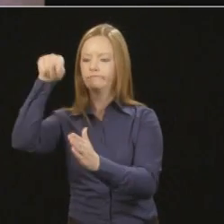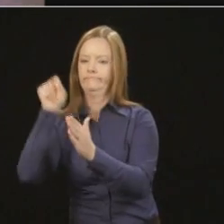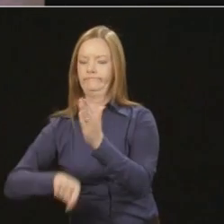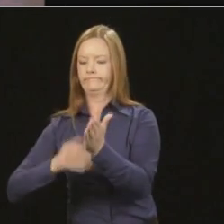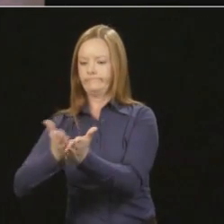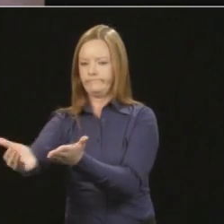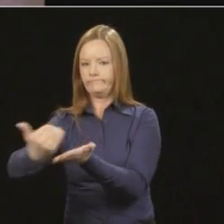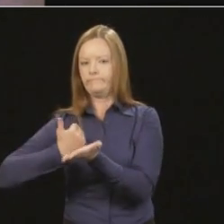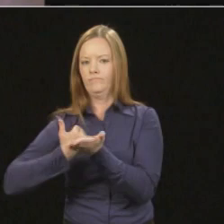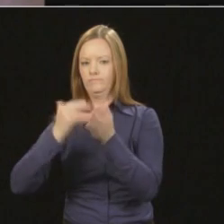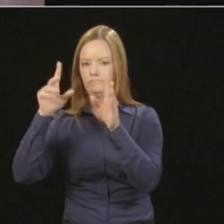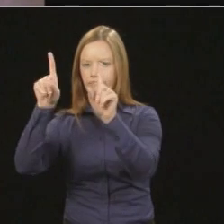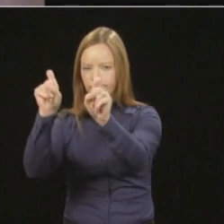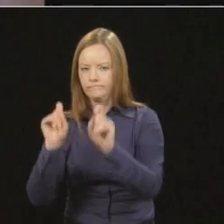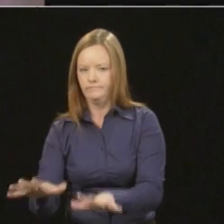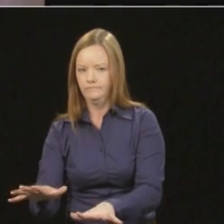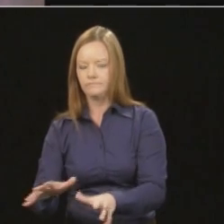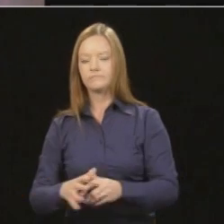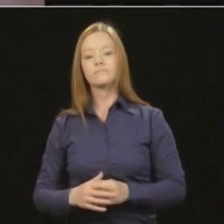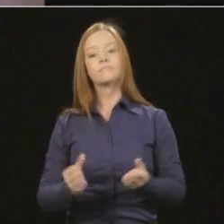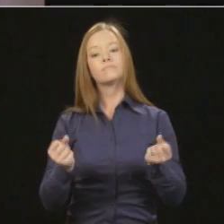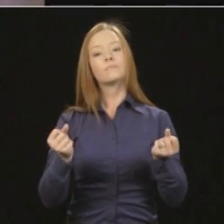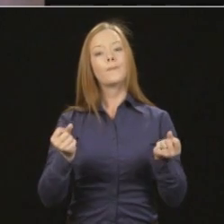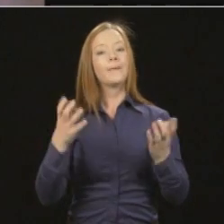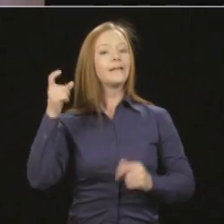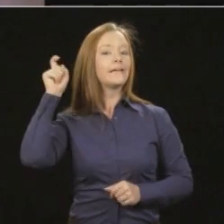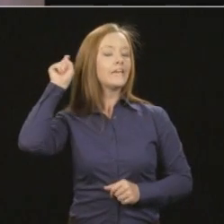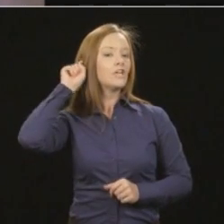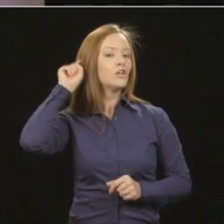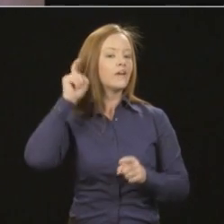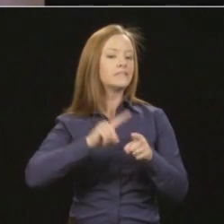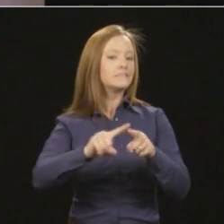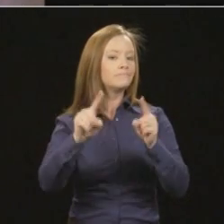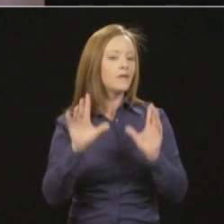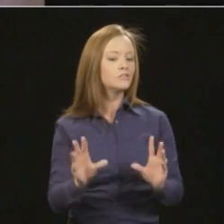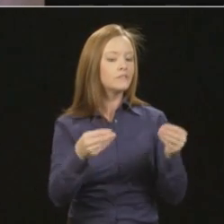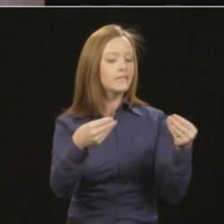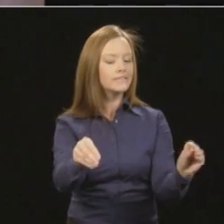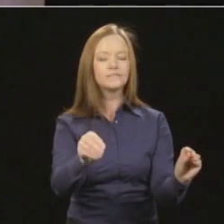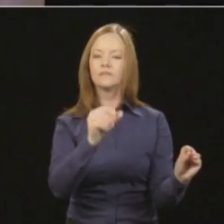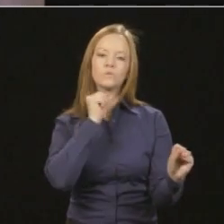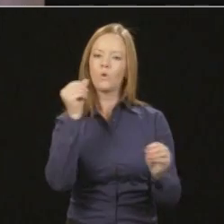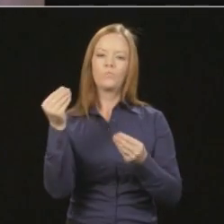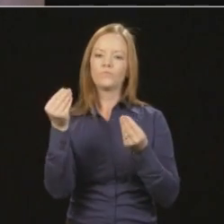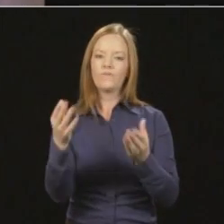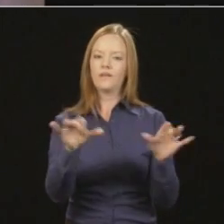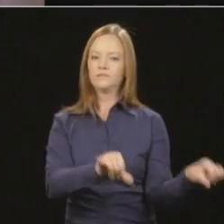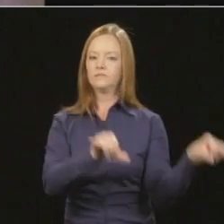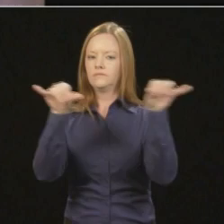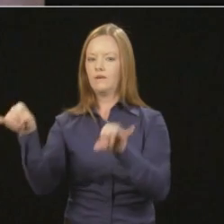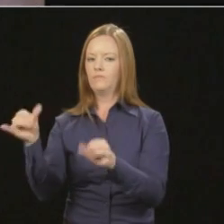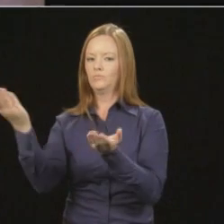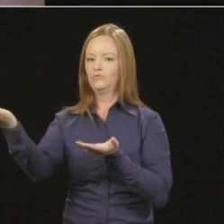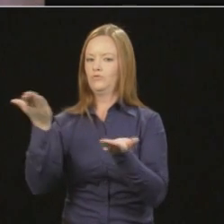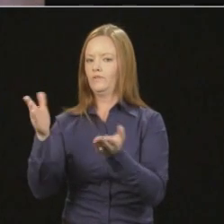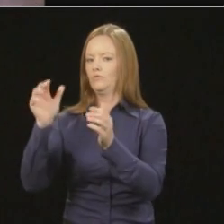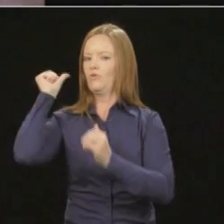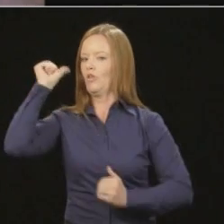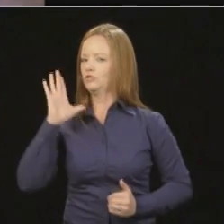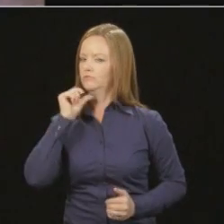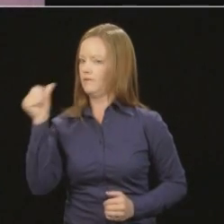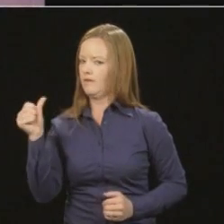While many hearing instrument specialists don't provide the extensive services that an audiologist can, that shouldn't deter you from seeking out